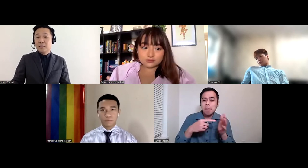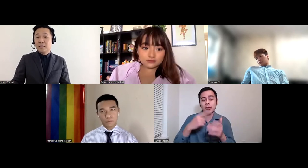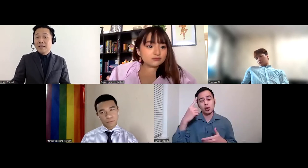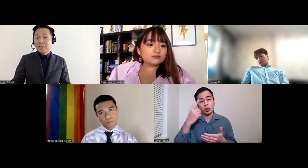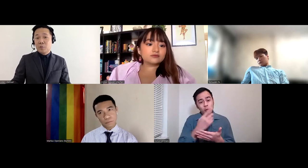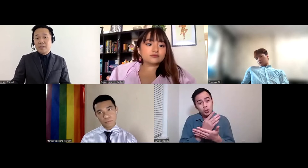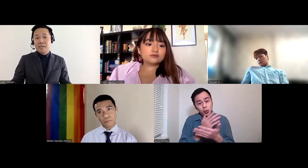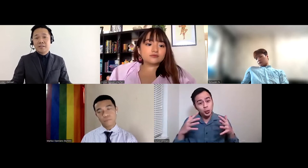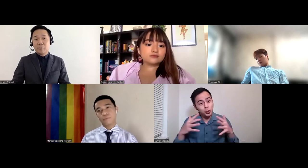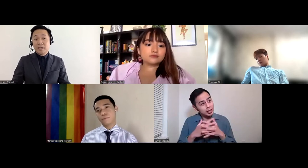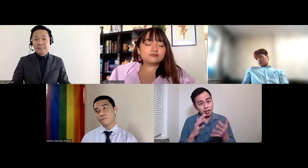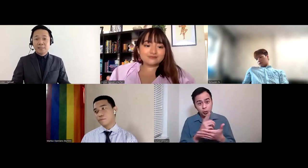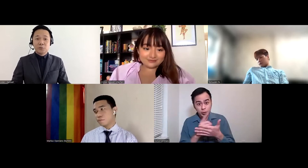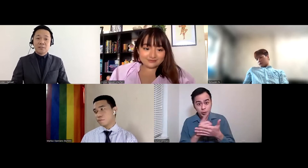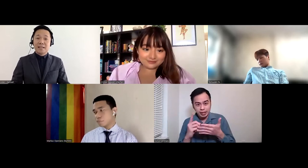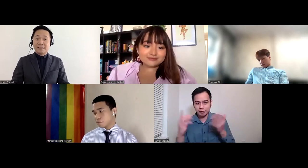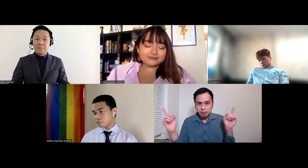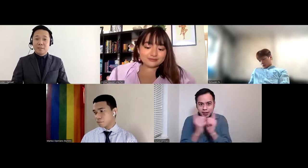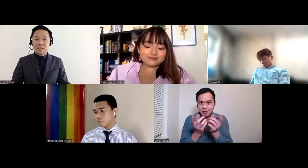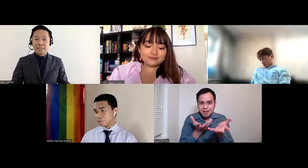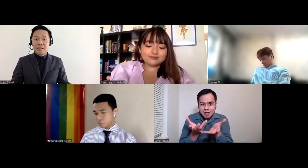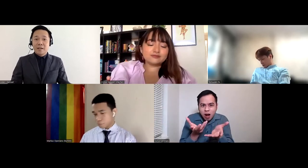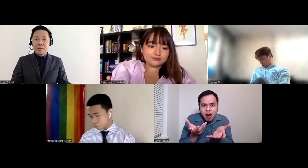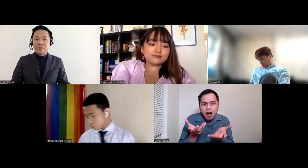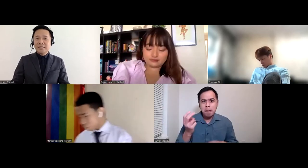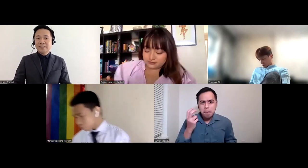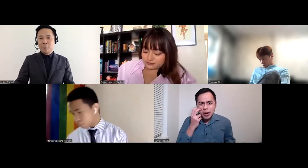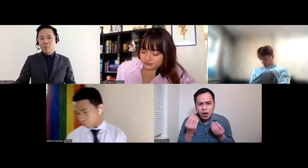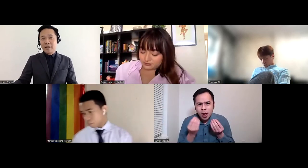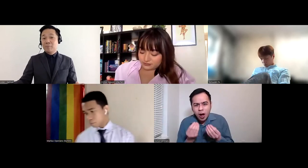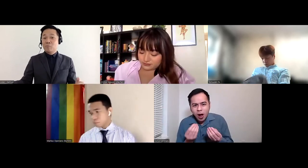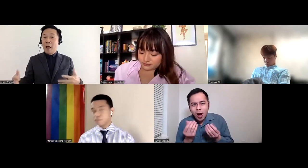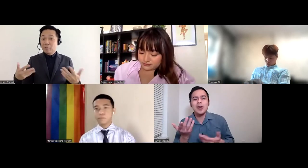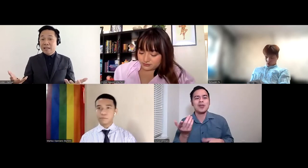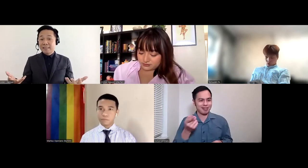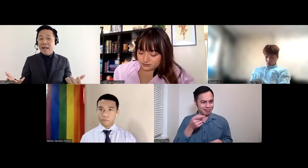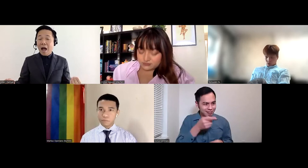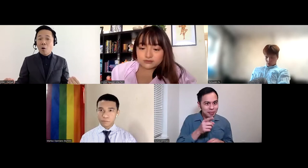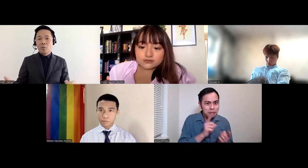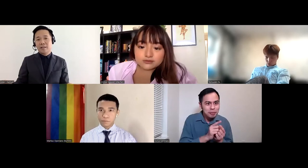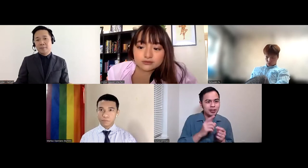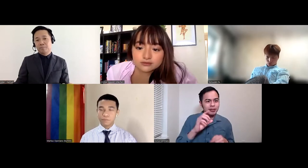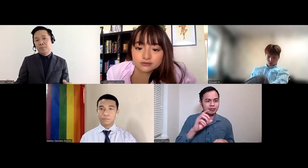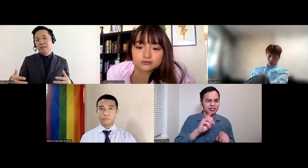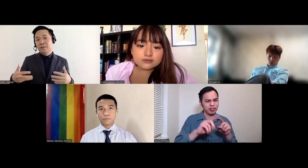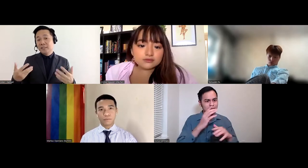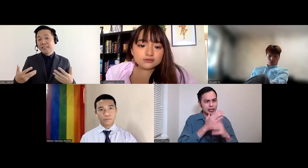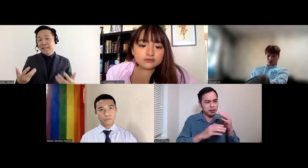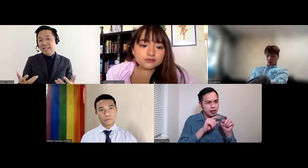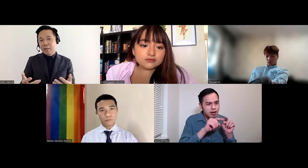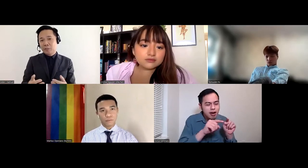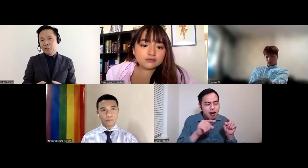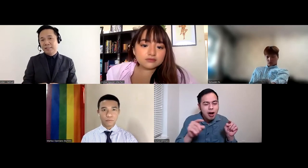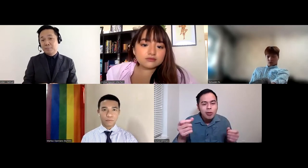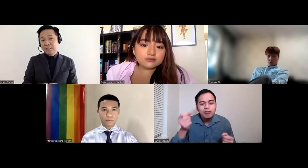to integrate them, us, into society, because this is a way that I see how, and using